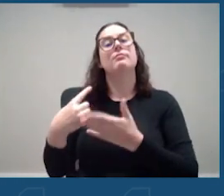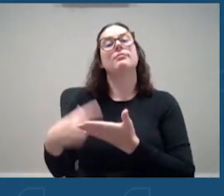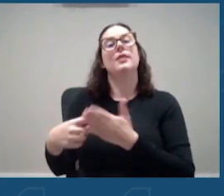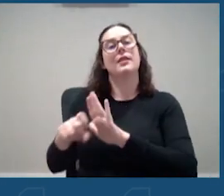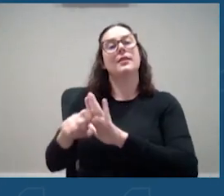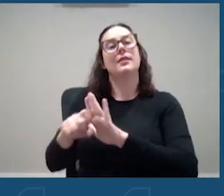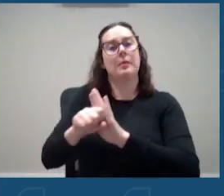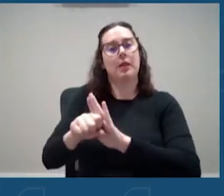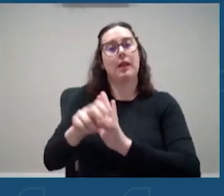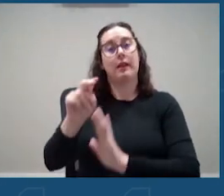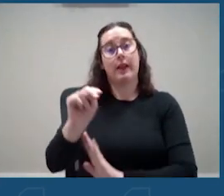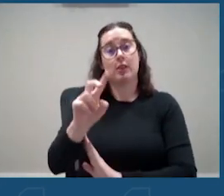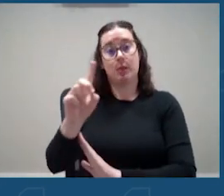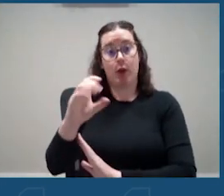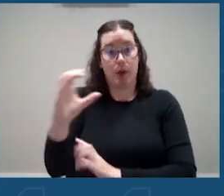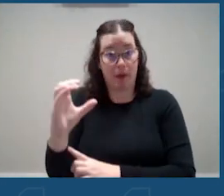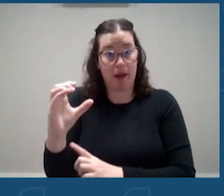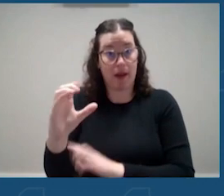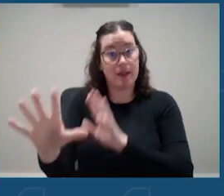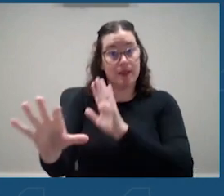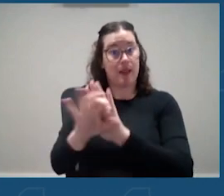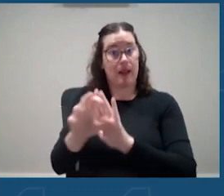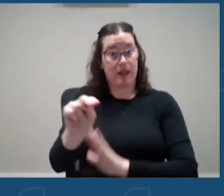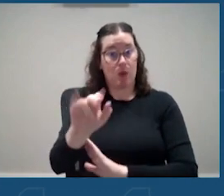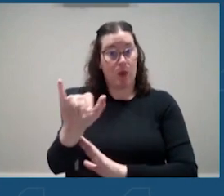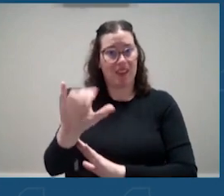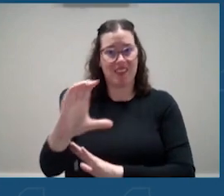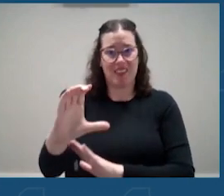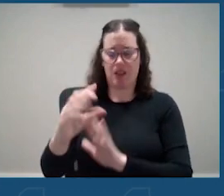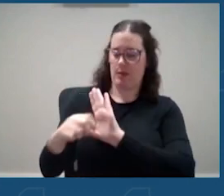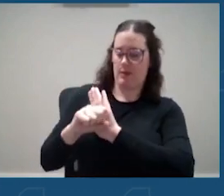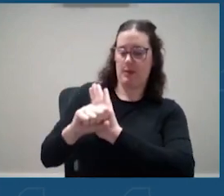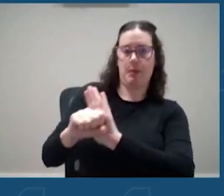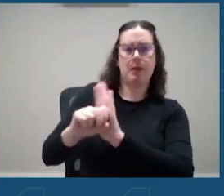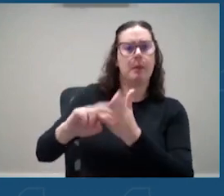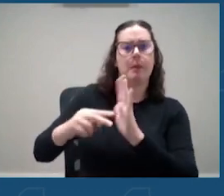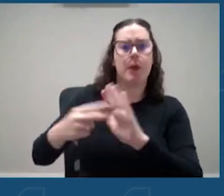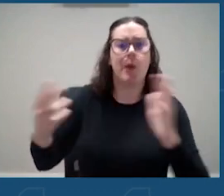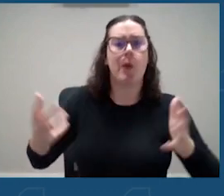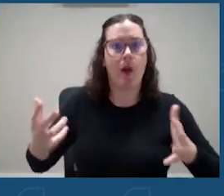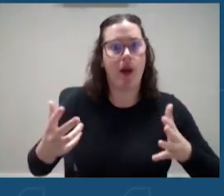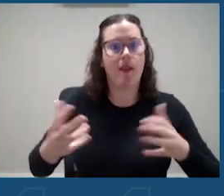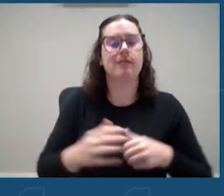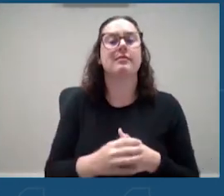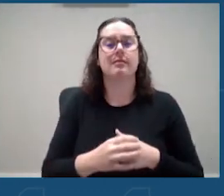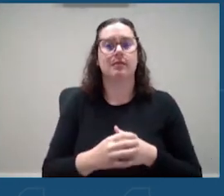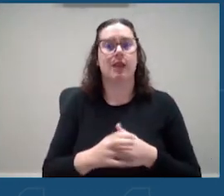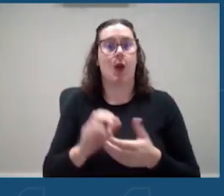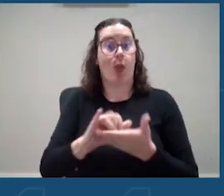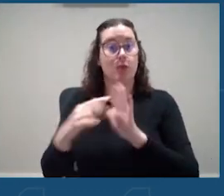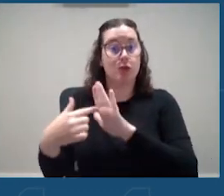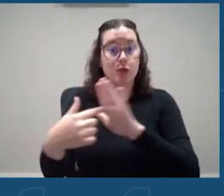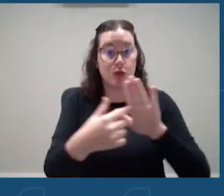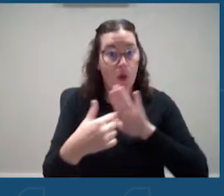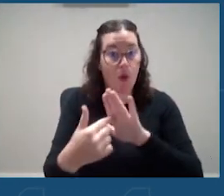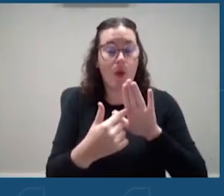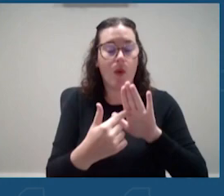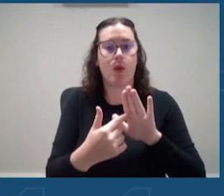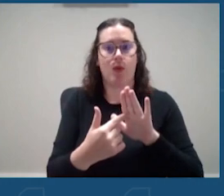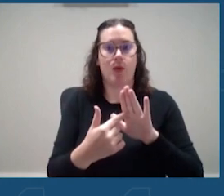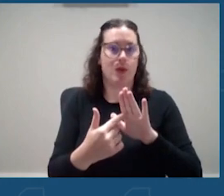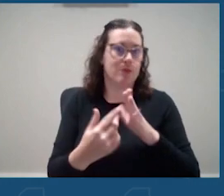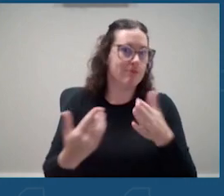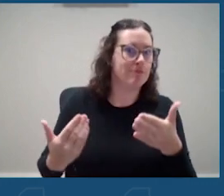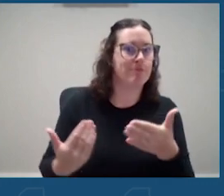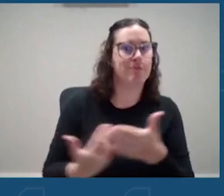Committee selecting New York City for their 2024 location will be a symbol of a rebirth of